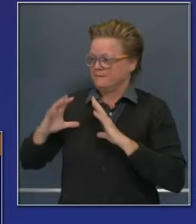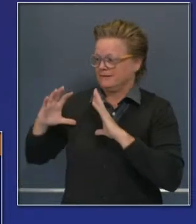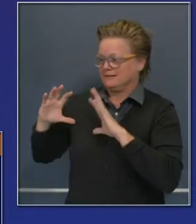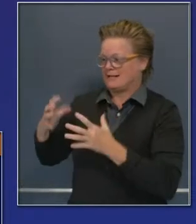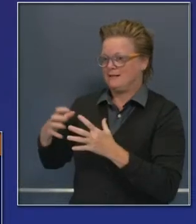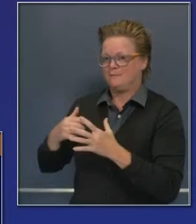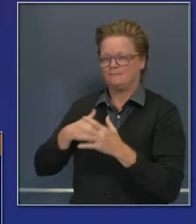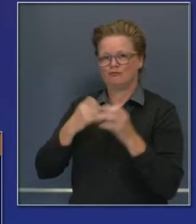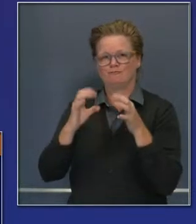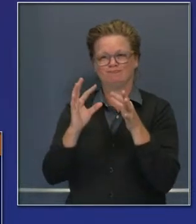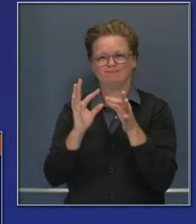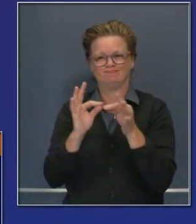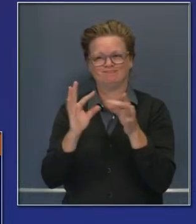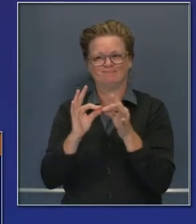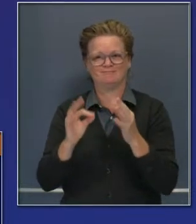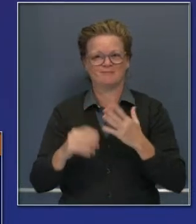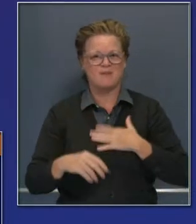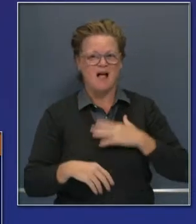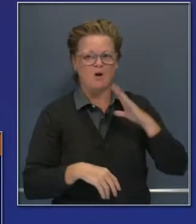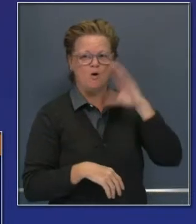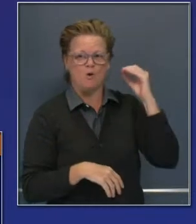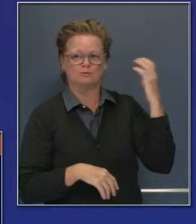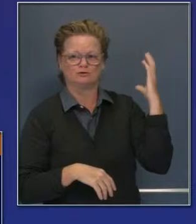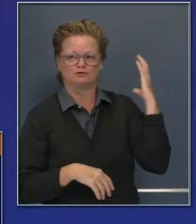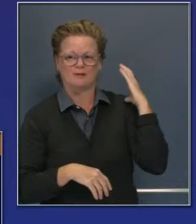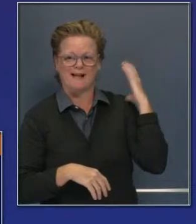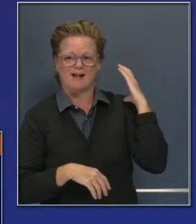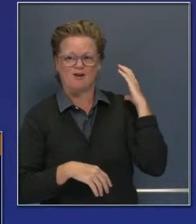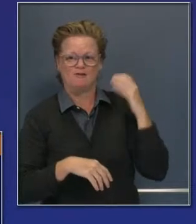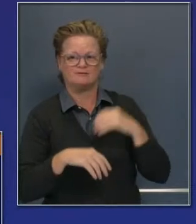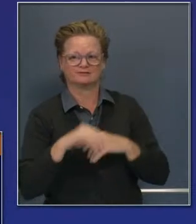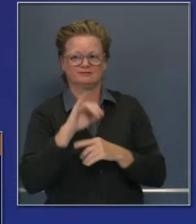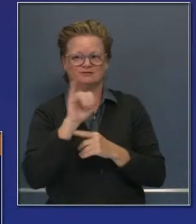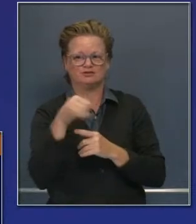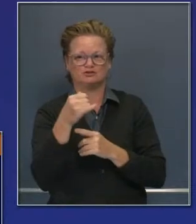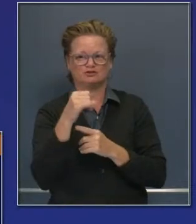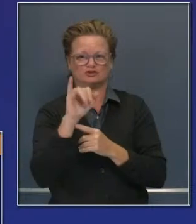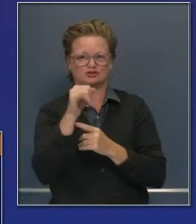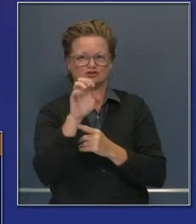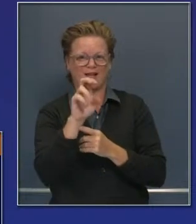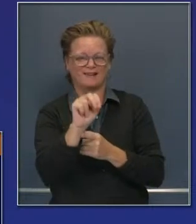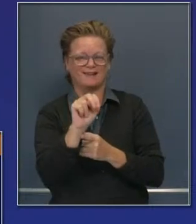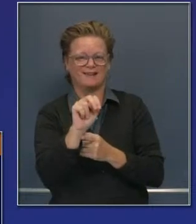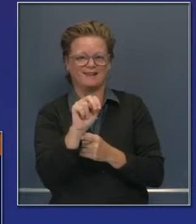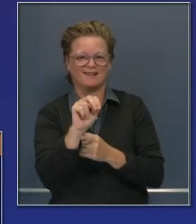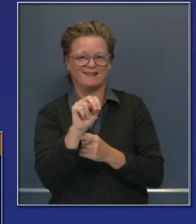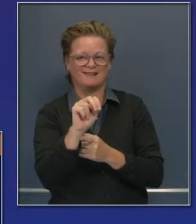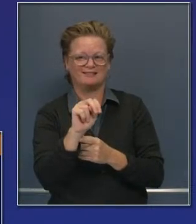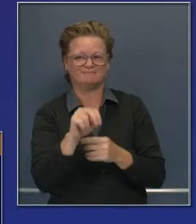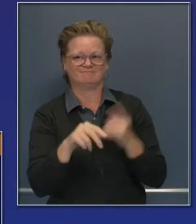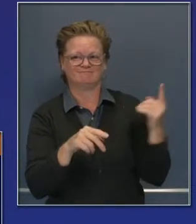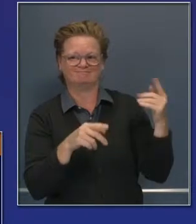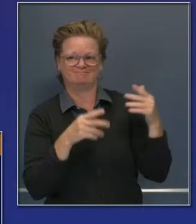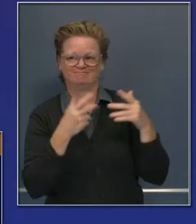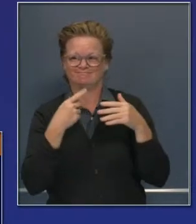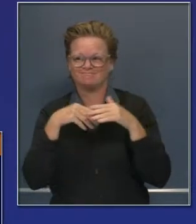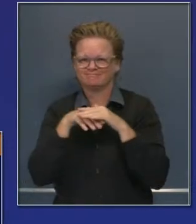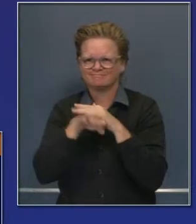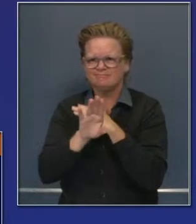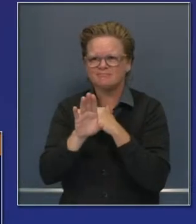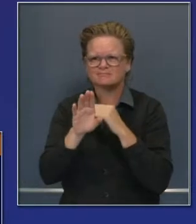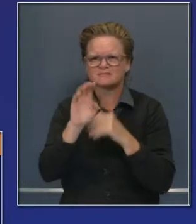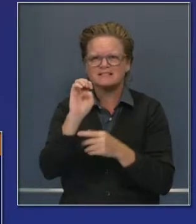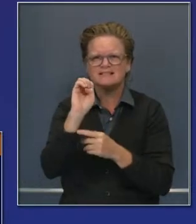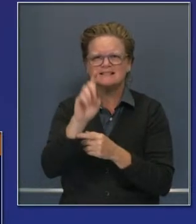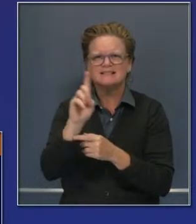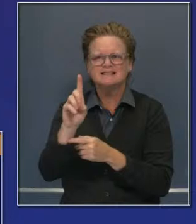we really want to thank the governor for the opportunity to go into EDD and bring a fresh perspective